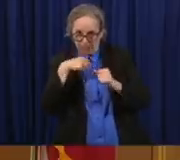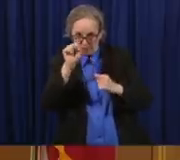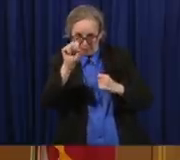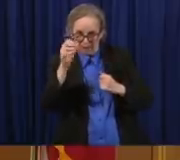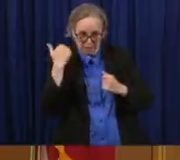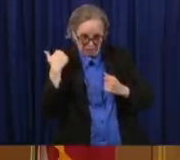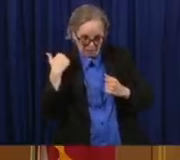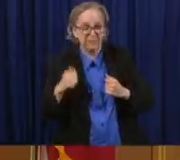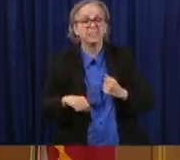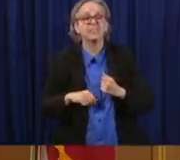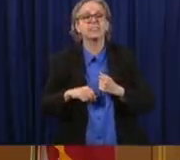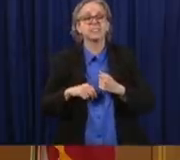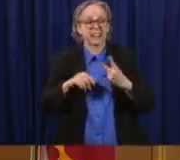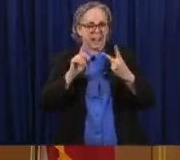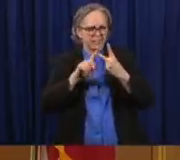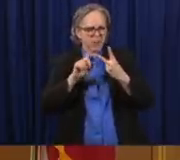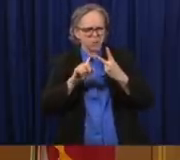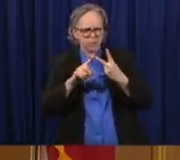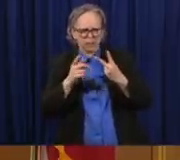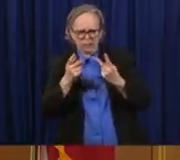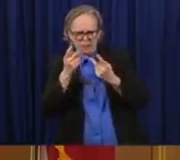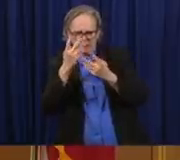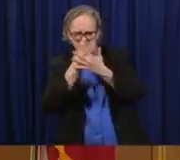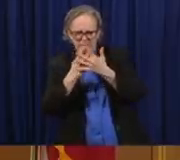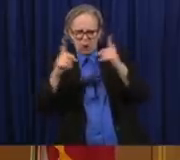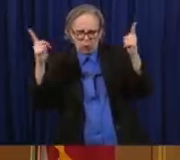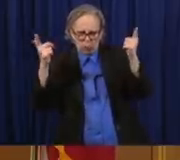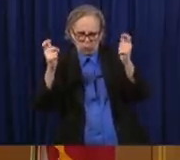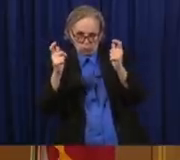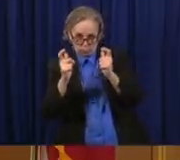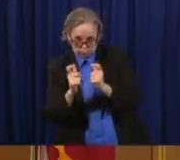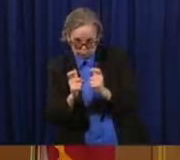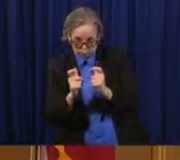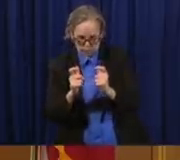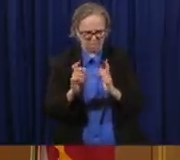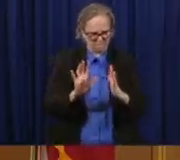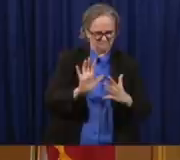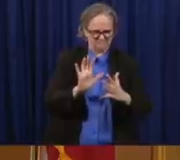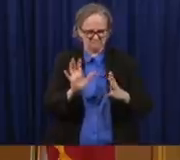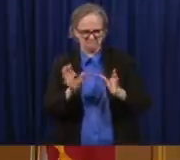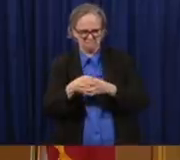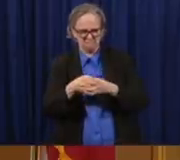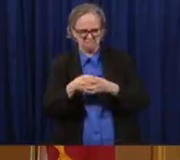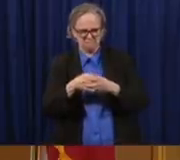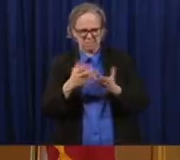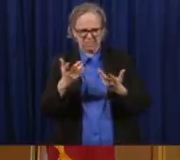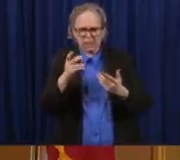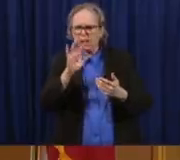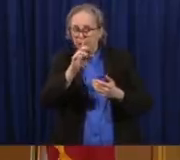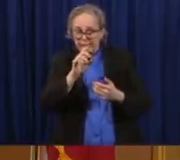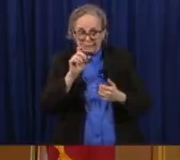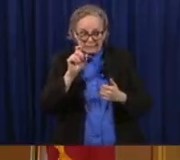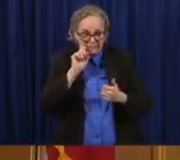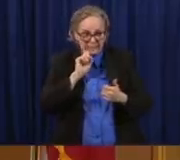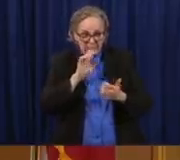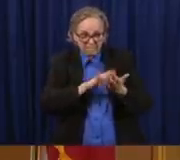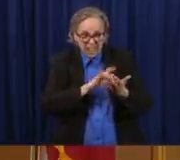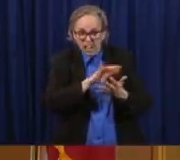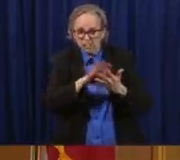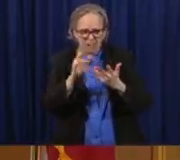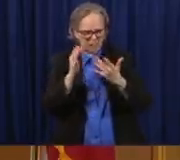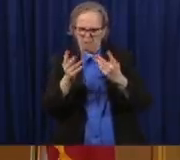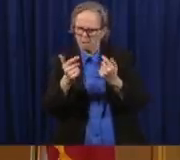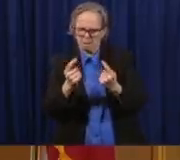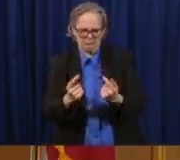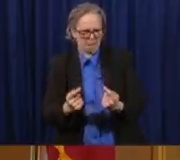days. So then we started looking at them. We screened them down, got rid of the ones who were the sex offenders, and even though they're going to be out in 90 days, I'm not